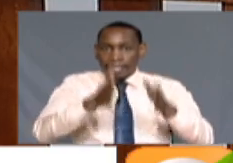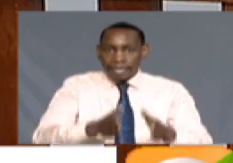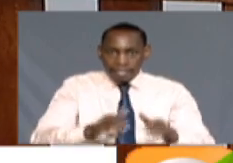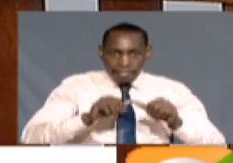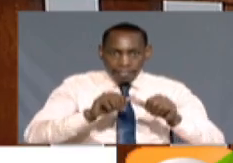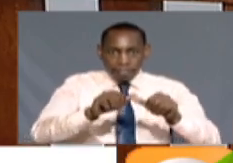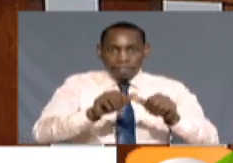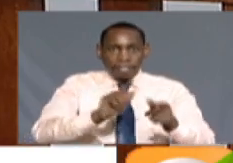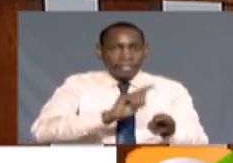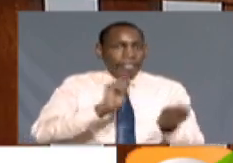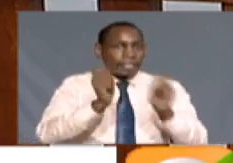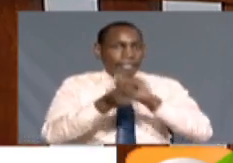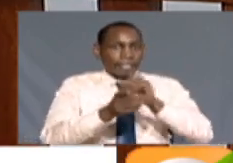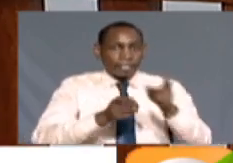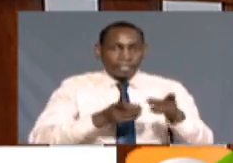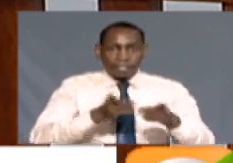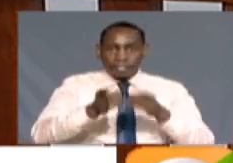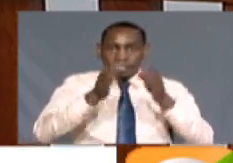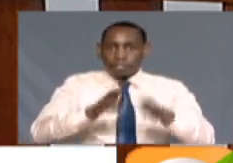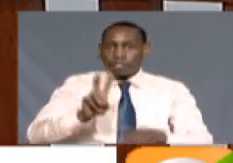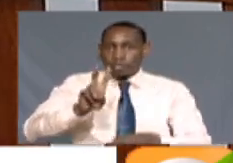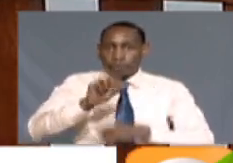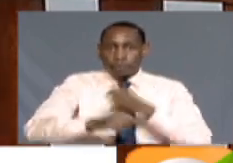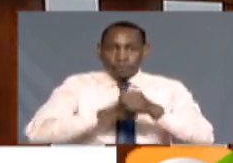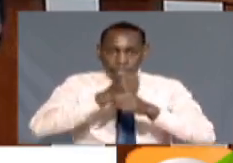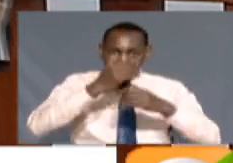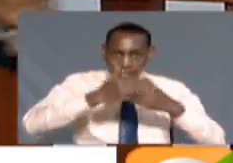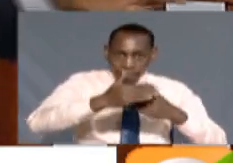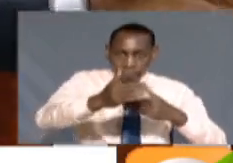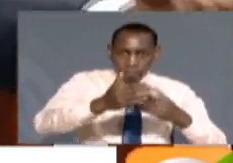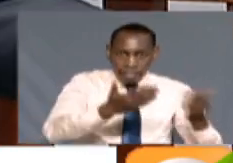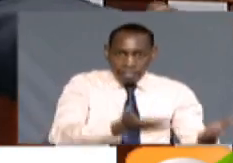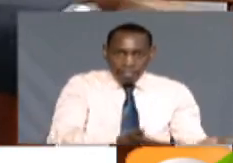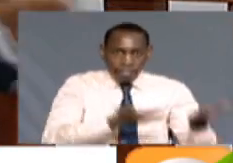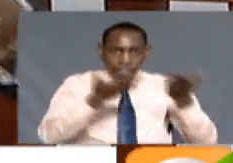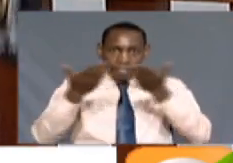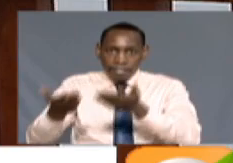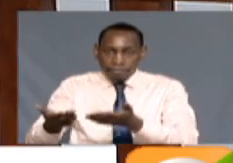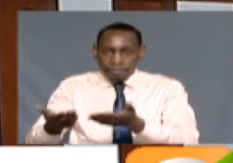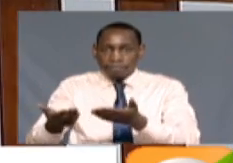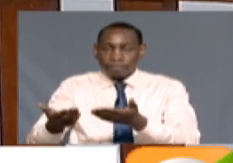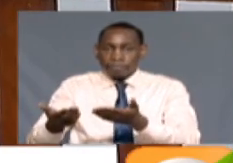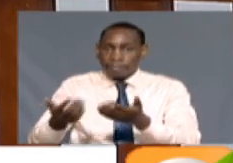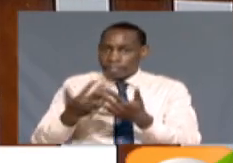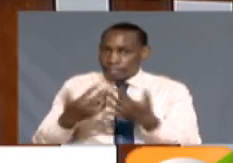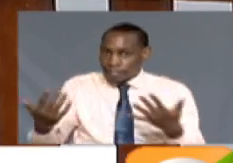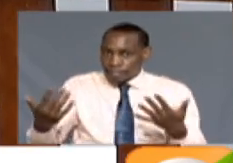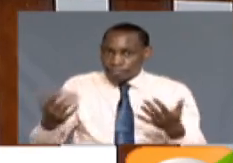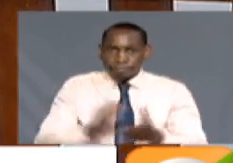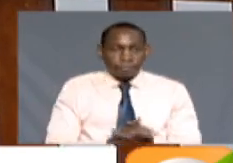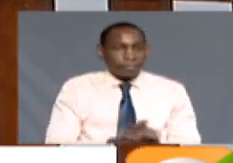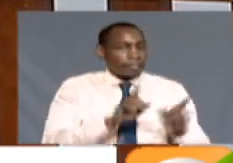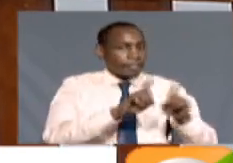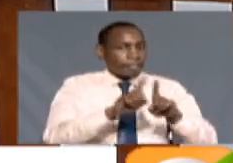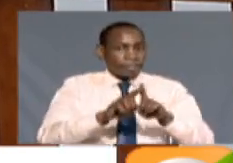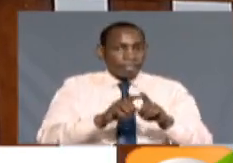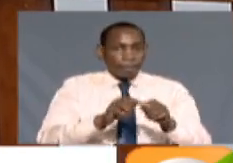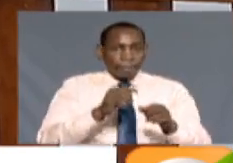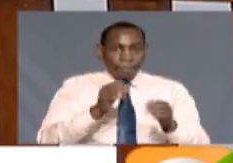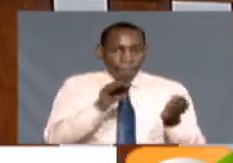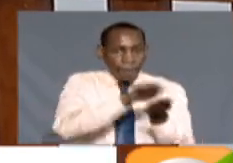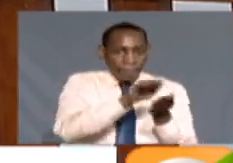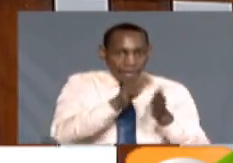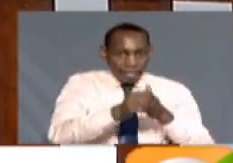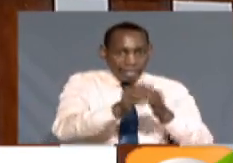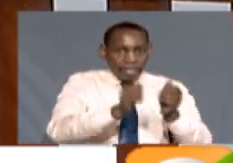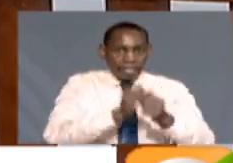are transitional directors for 2 years. Mm. Handing over, trying to do this and that. Yeah. A bank that I have led for 16 years,